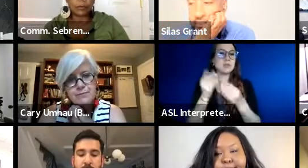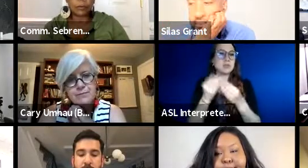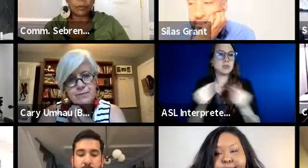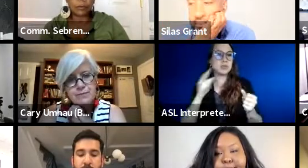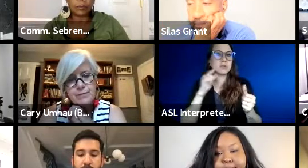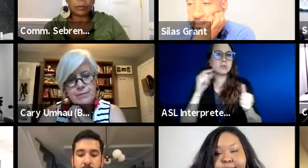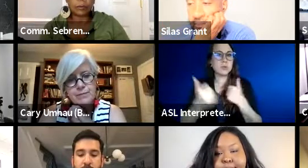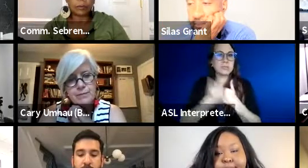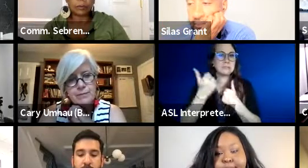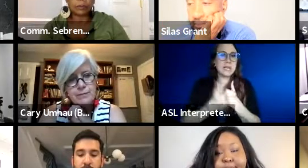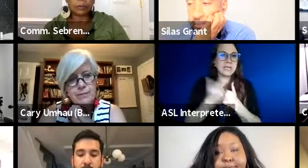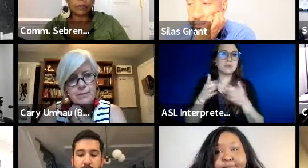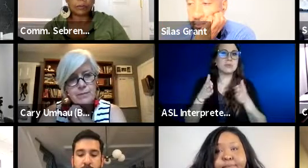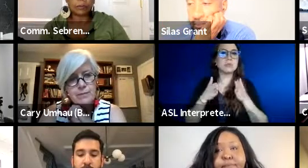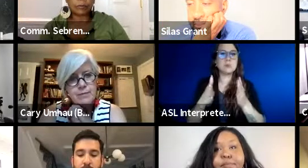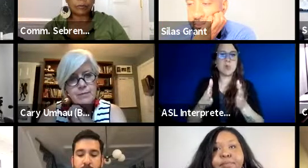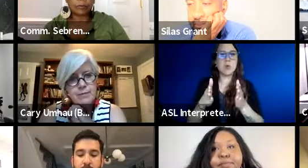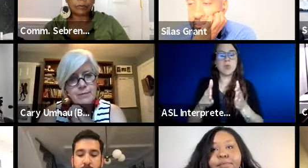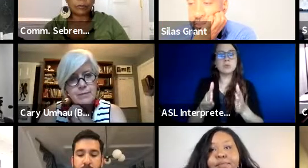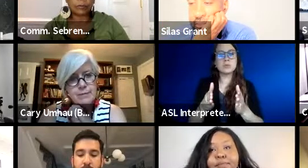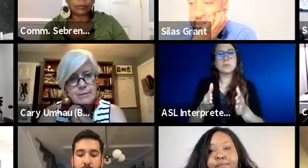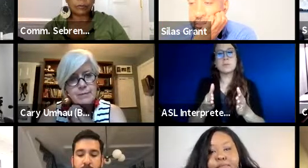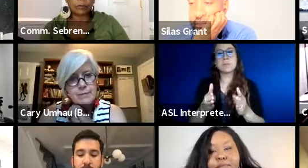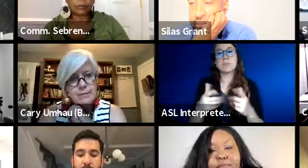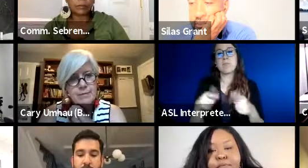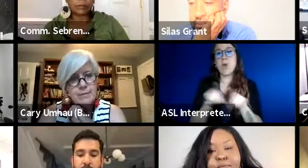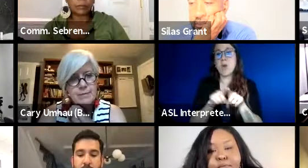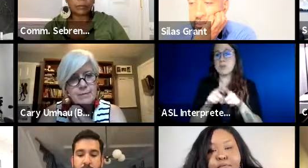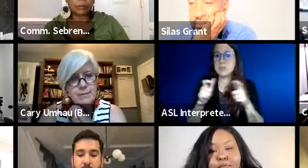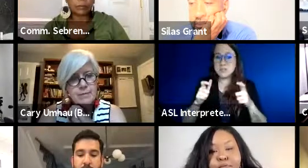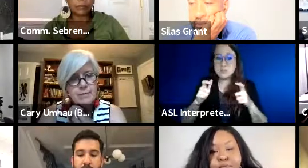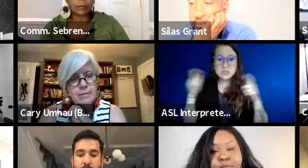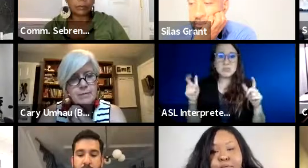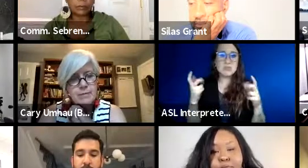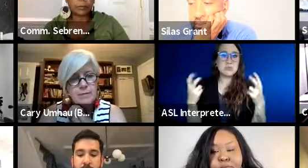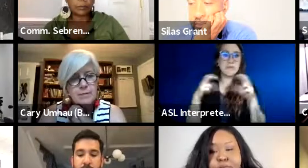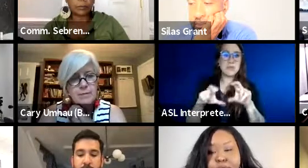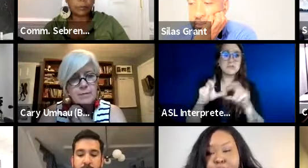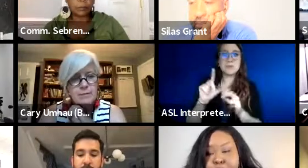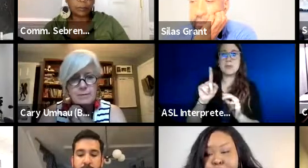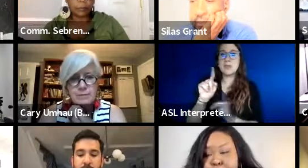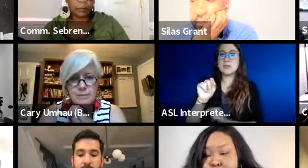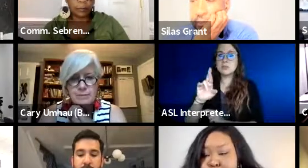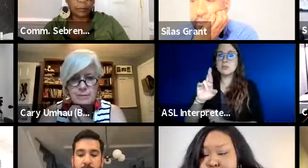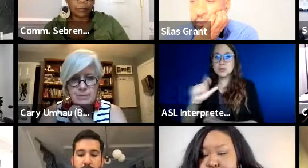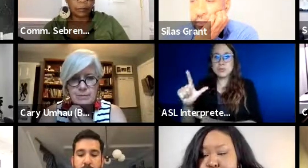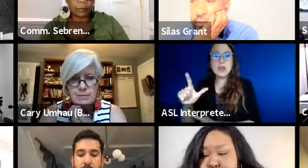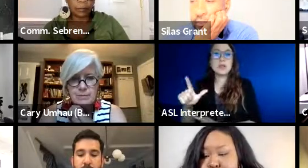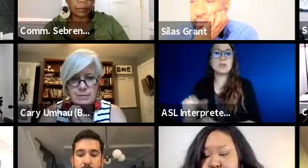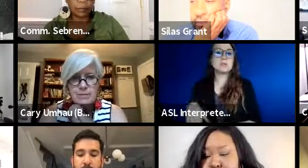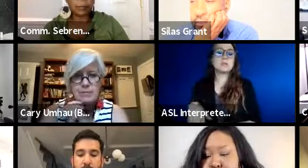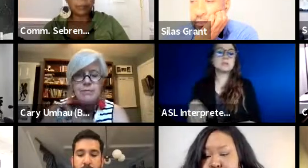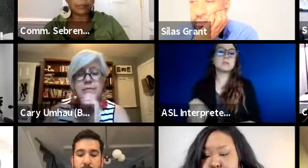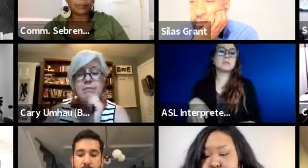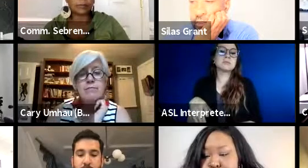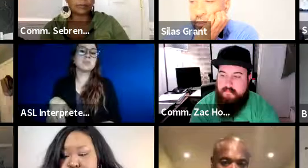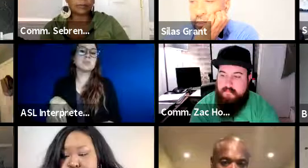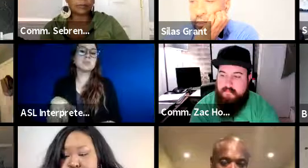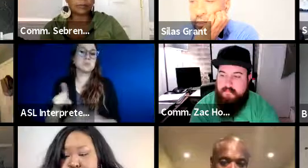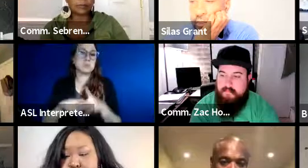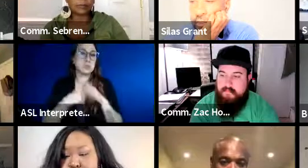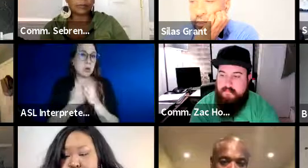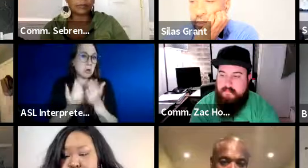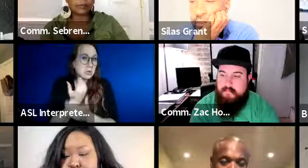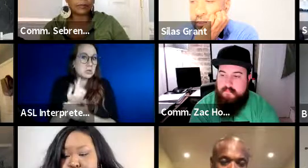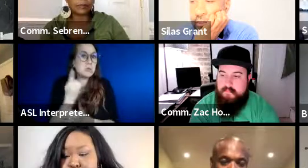dangerous roadways. Also huge investments in trails, completing trails, starting new ones.